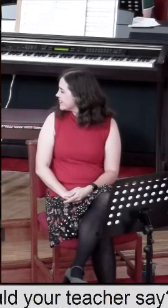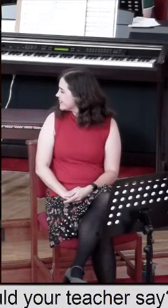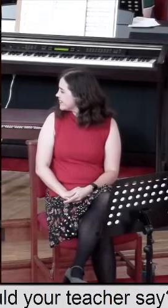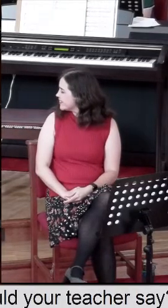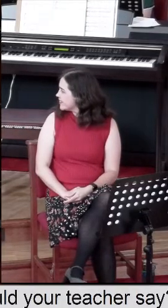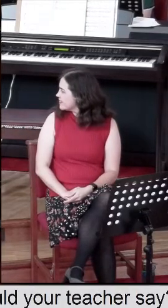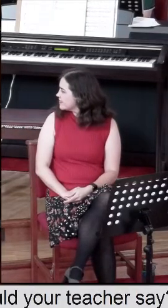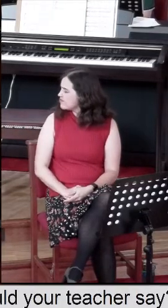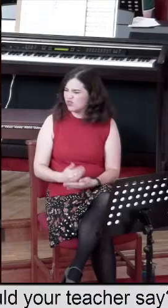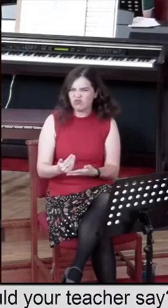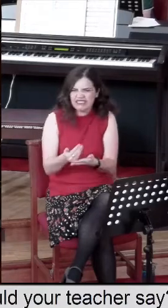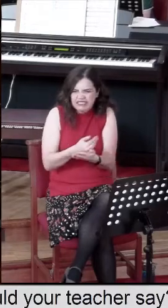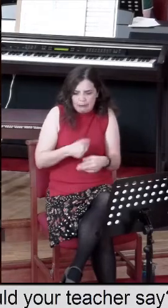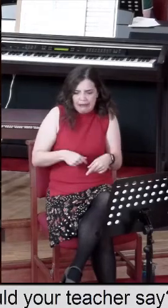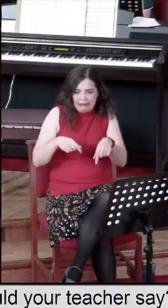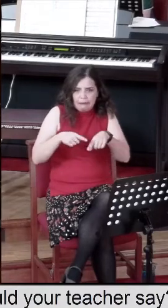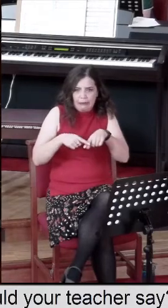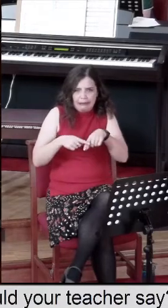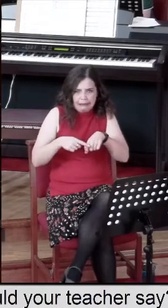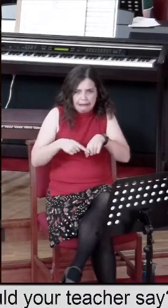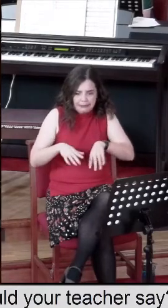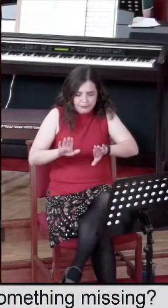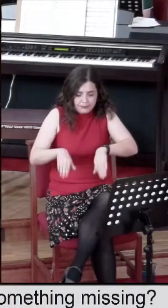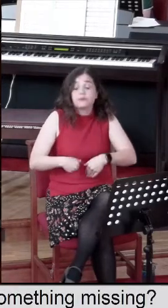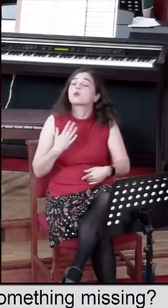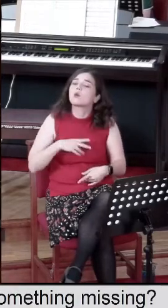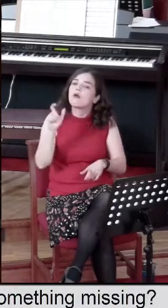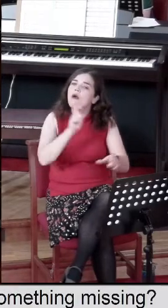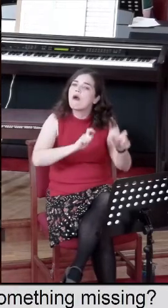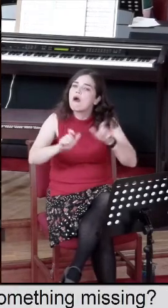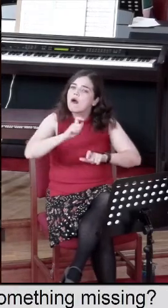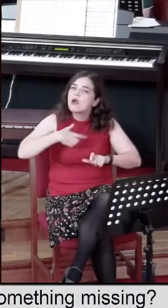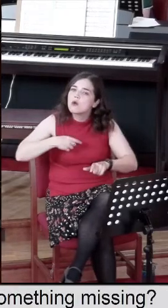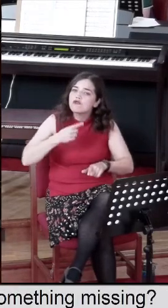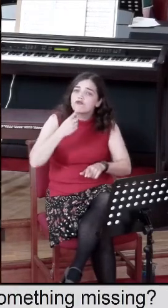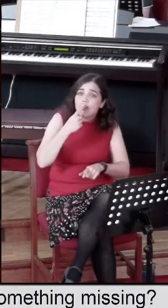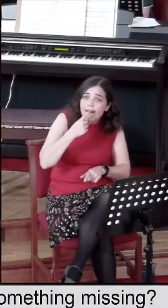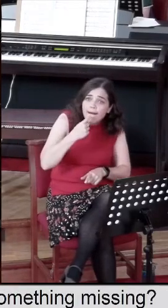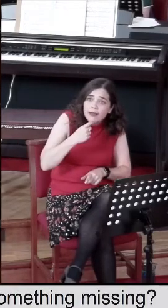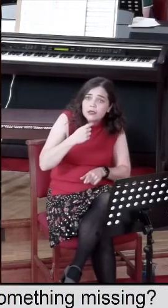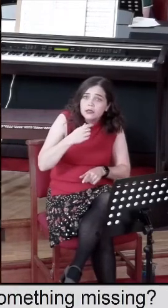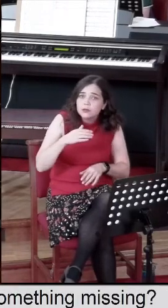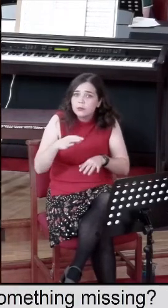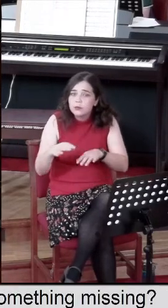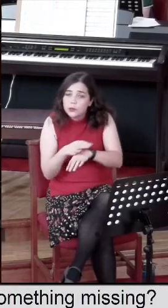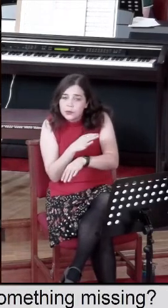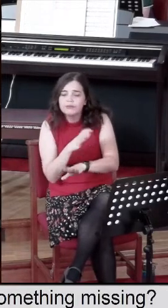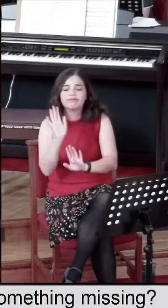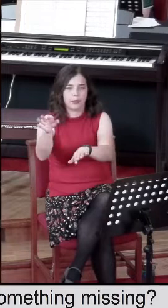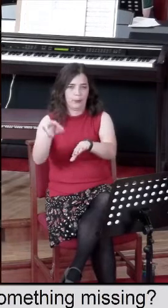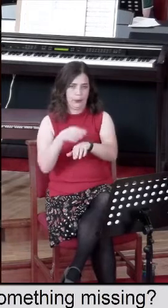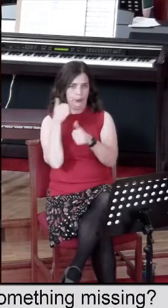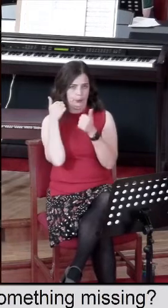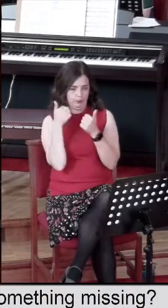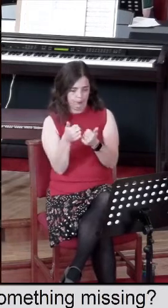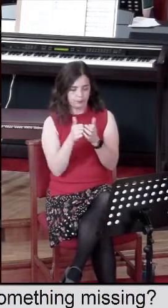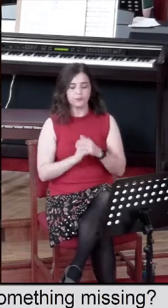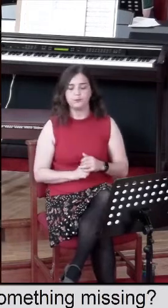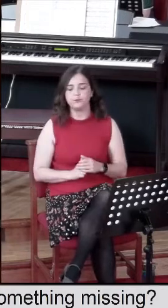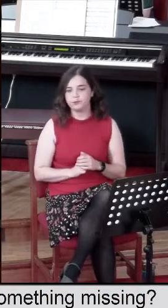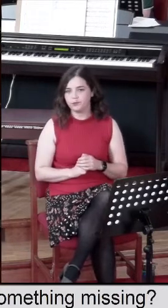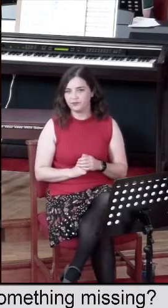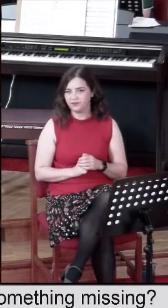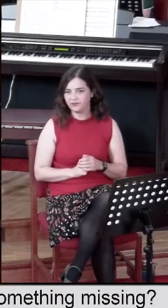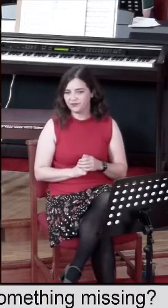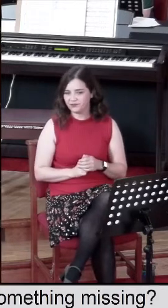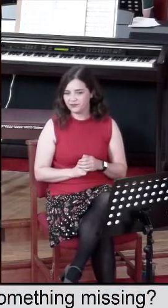Save my knees. Right. Which colour would you like to use? Red, blue, blue. Right, okay, take the top off and write that